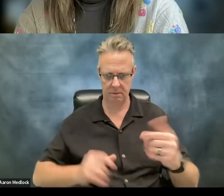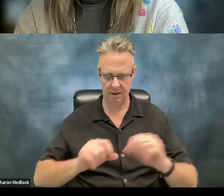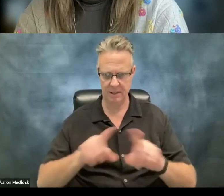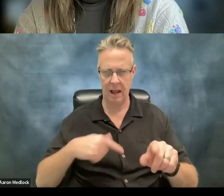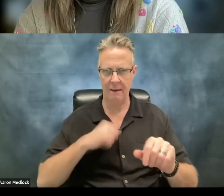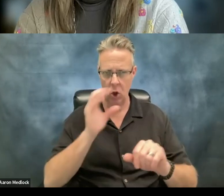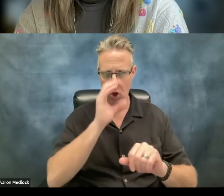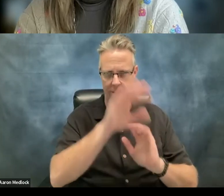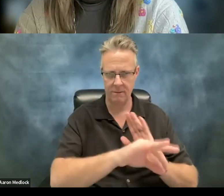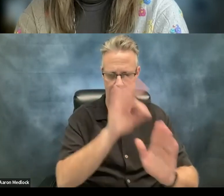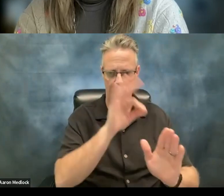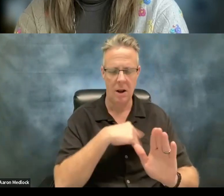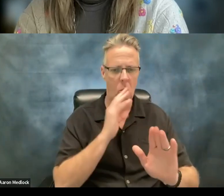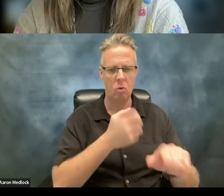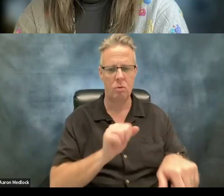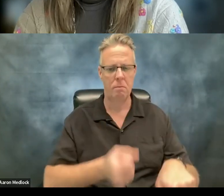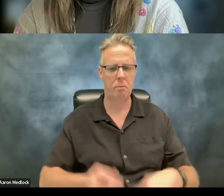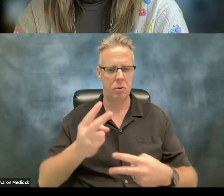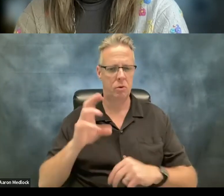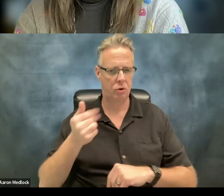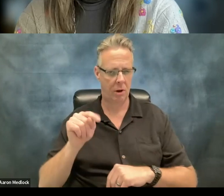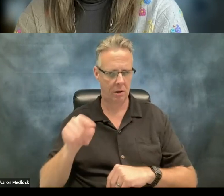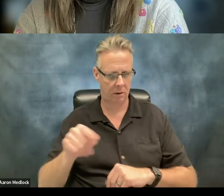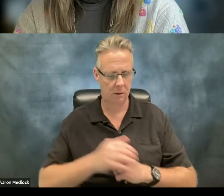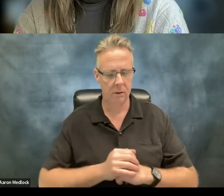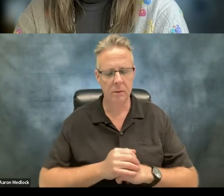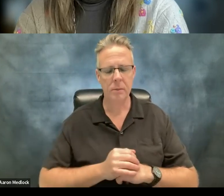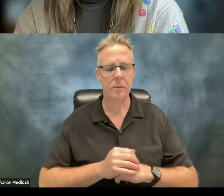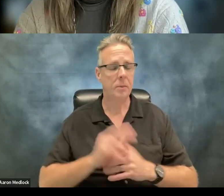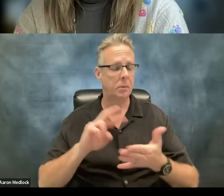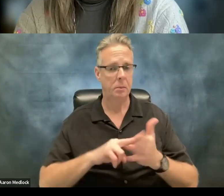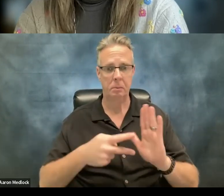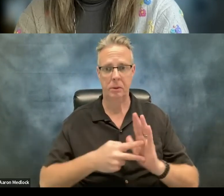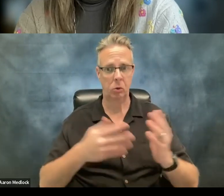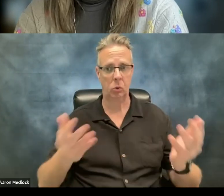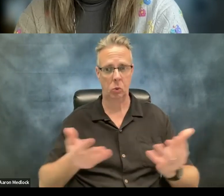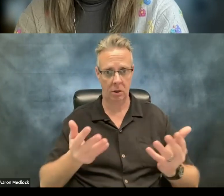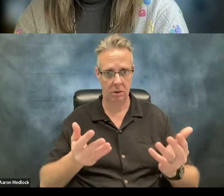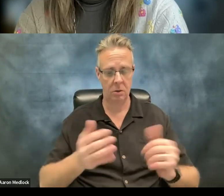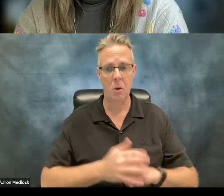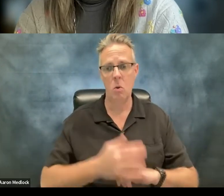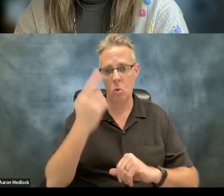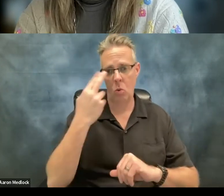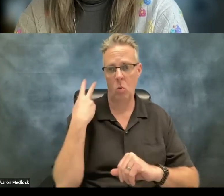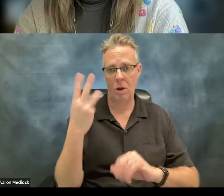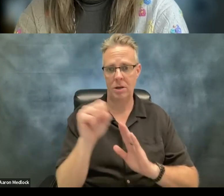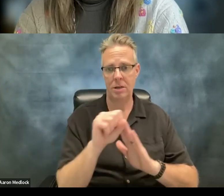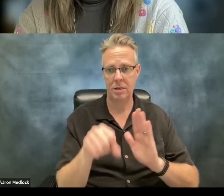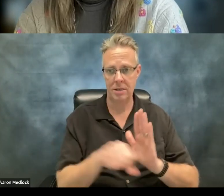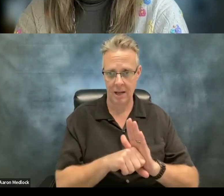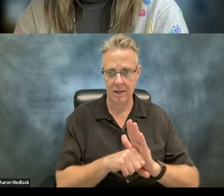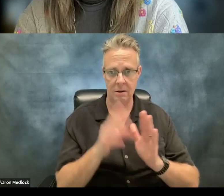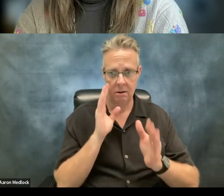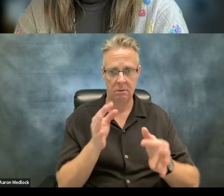try to find it and put it in the chat. And what that does mean is that because Washington State took the